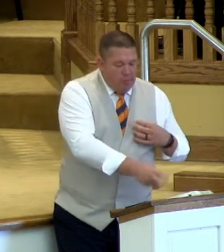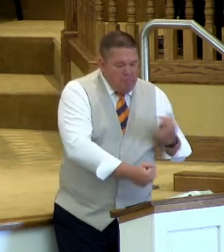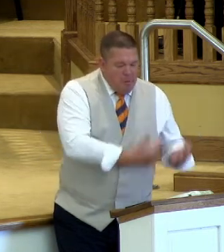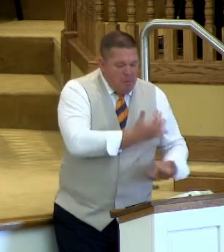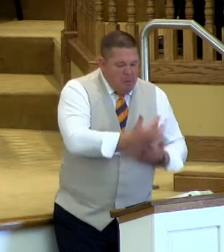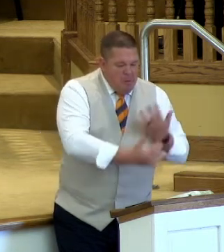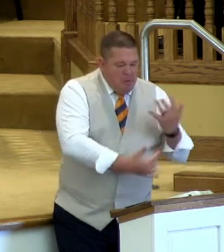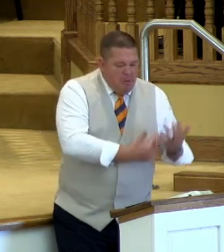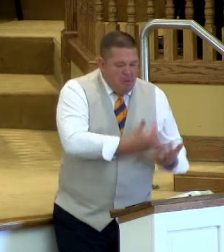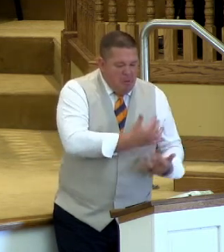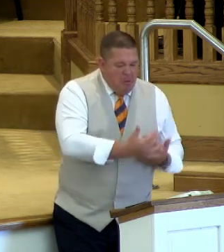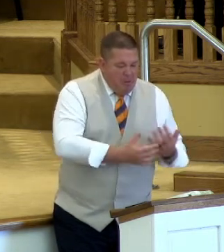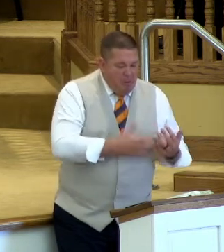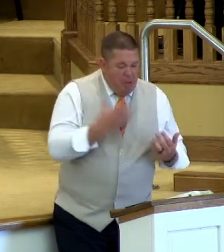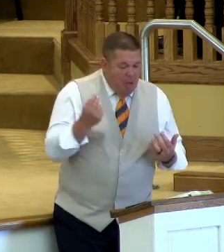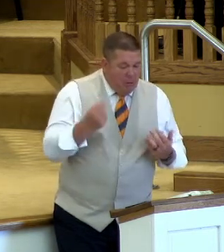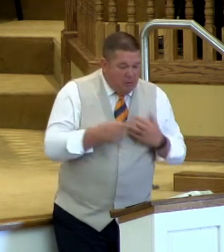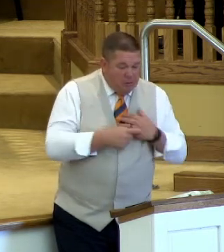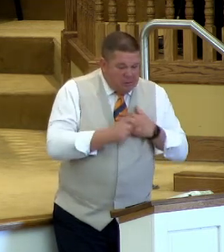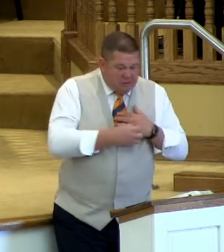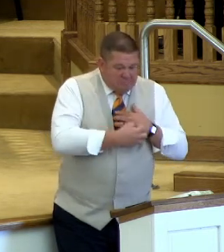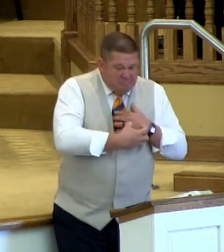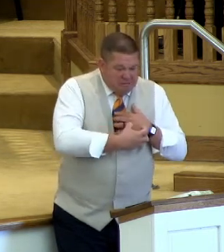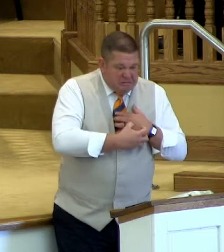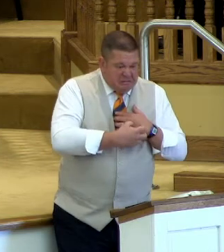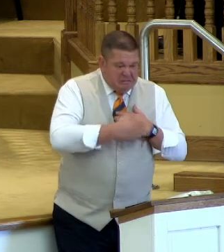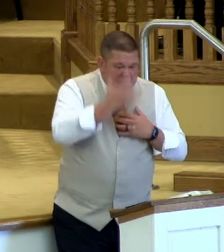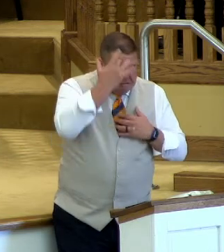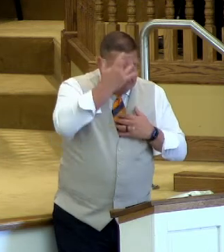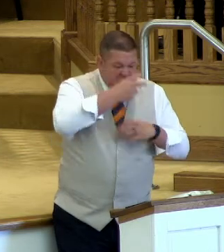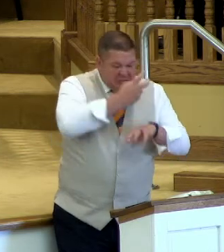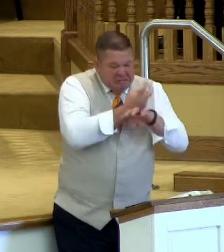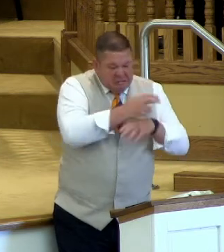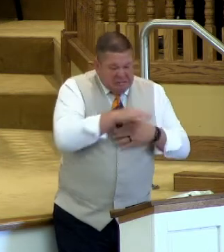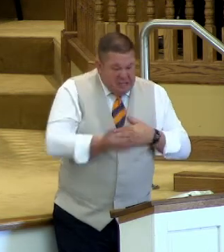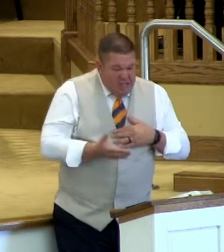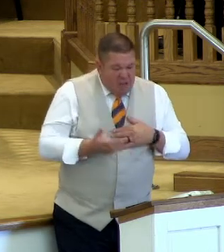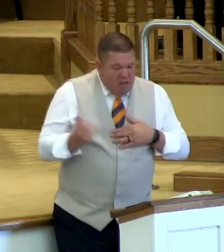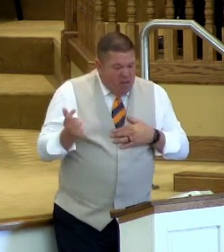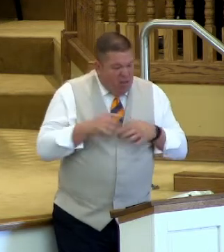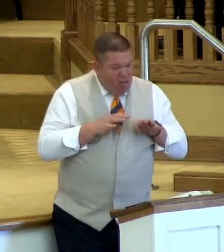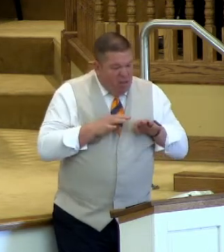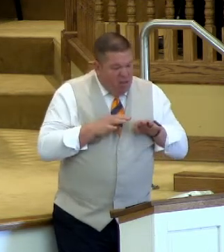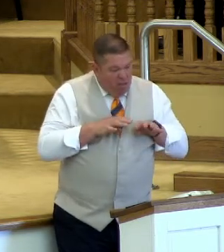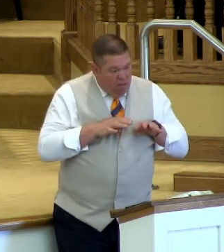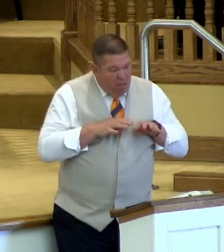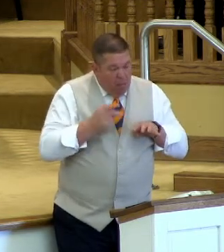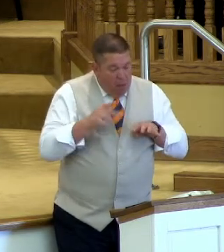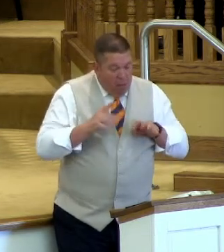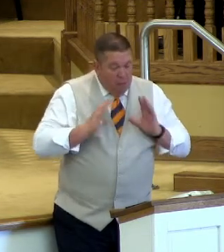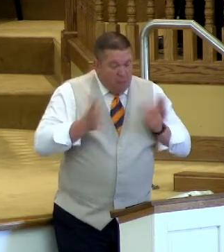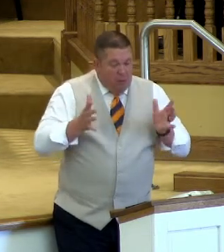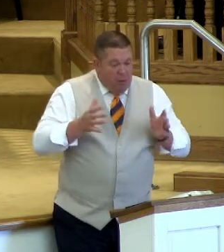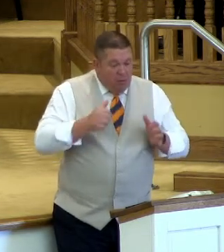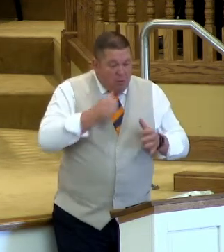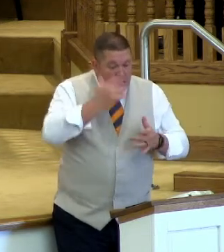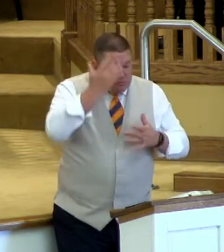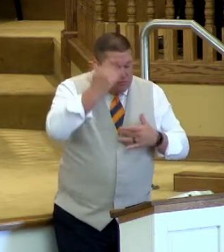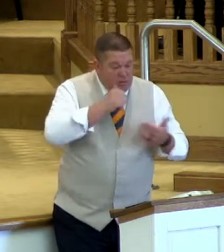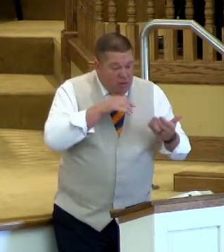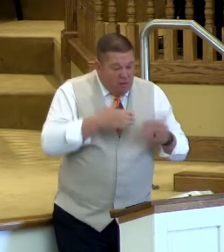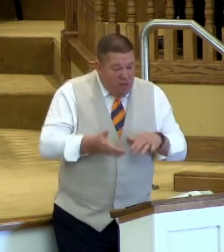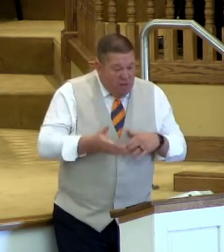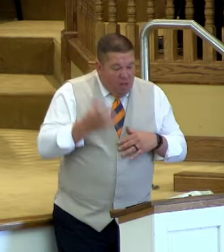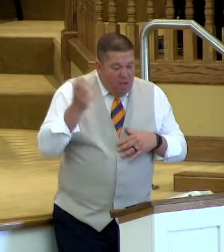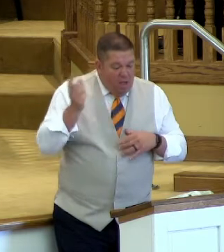harm. Howbeit they looked when he should have swollen or fallen down dead suddenly. But after they had looked a great while and saw no harm come